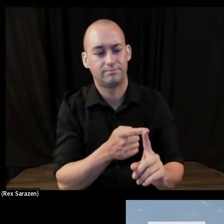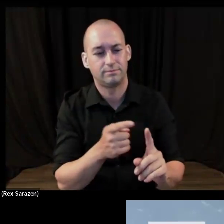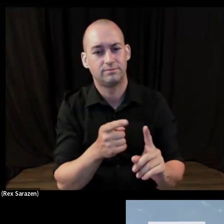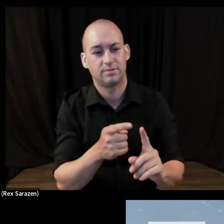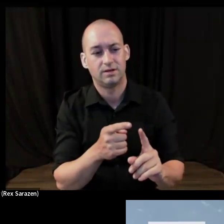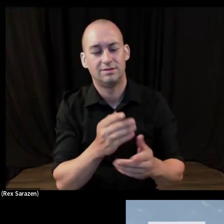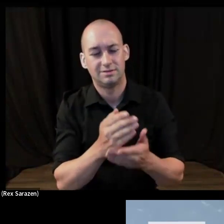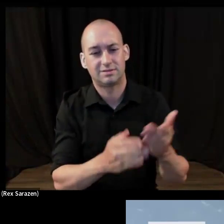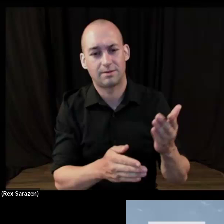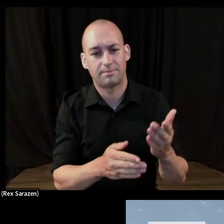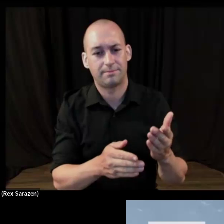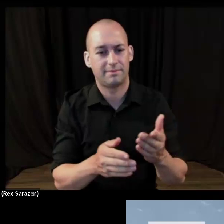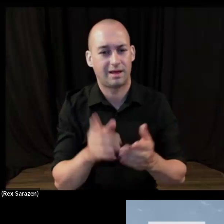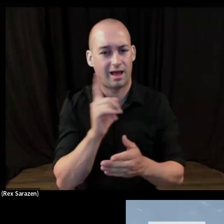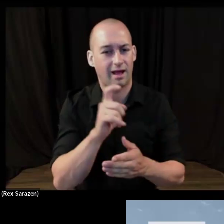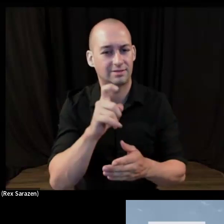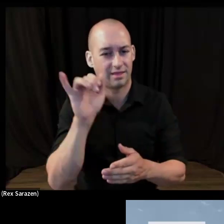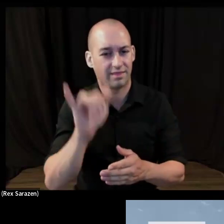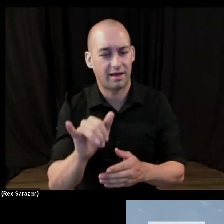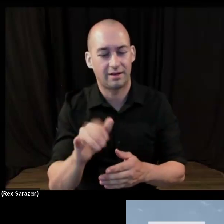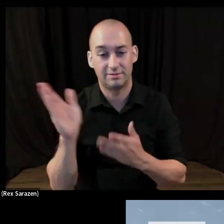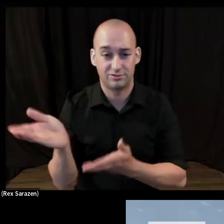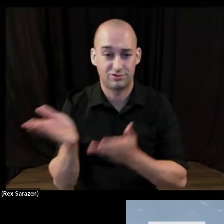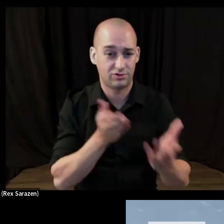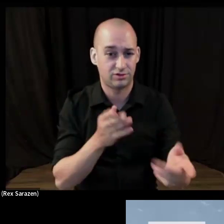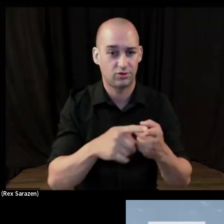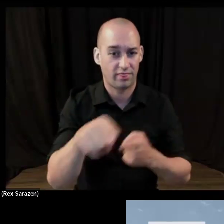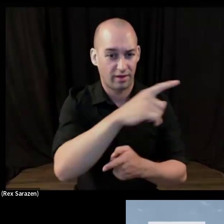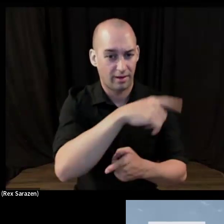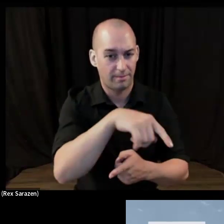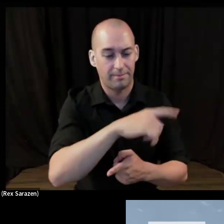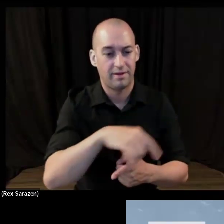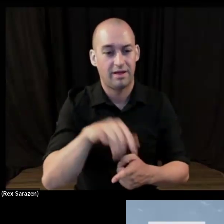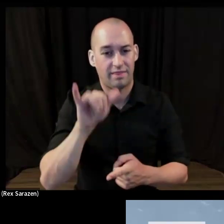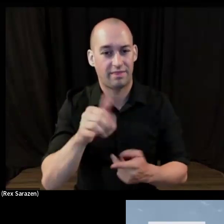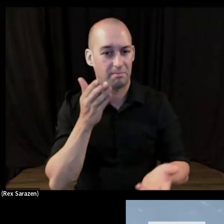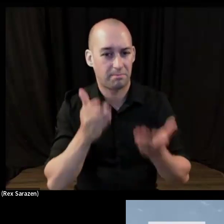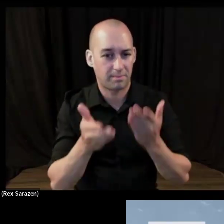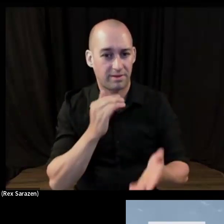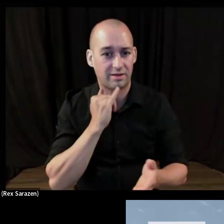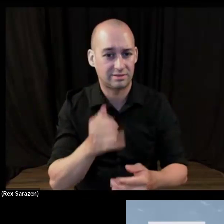it suggested to them that that might actually be an interesting